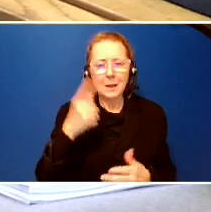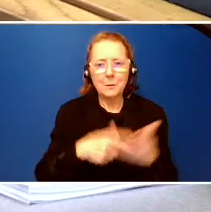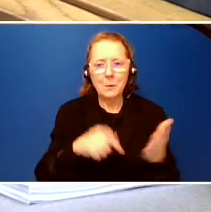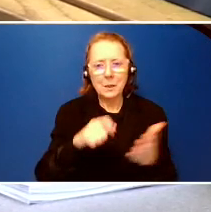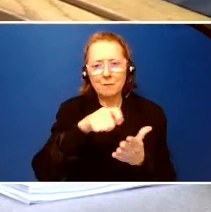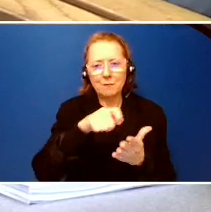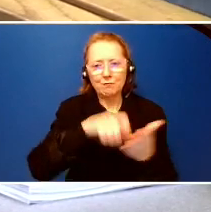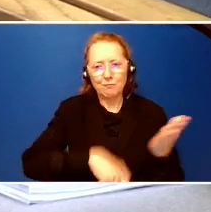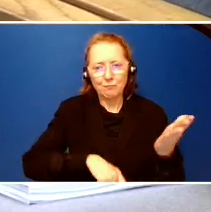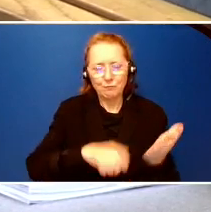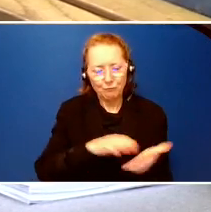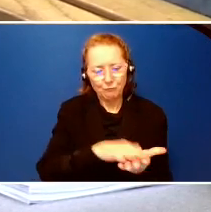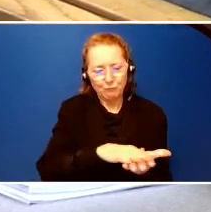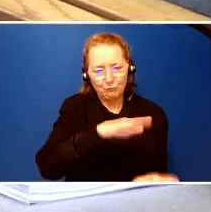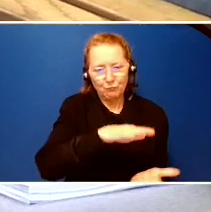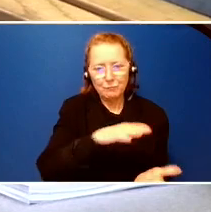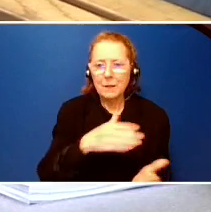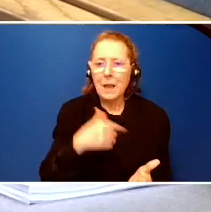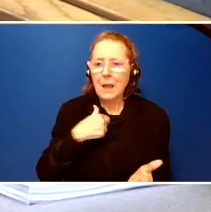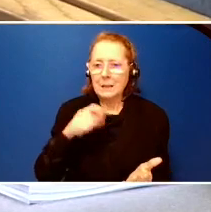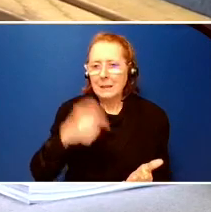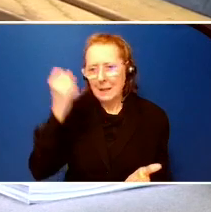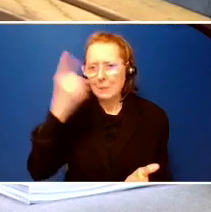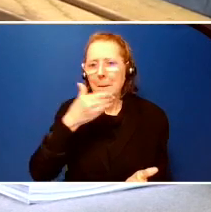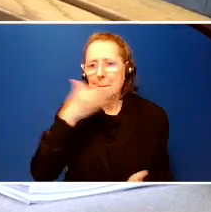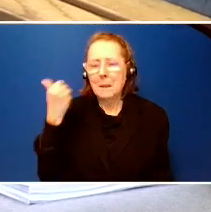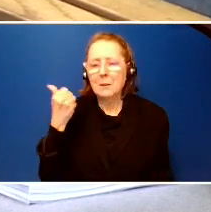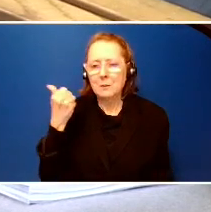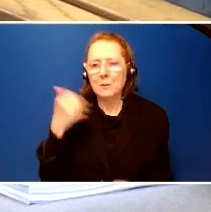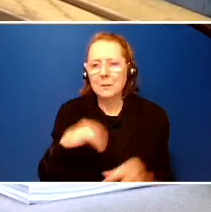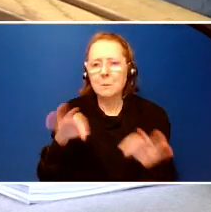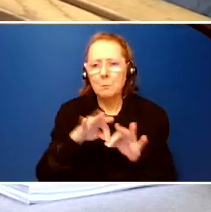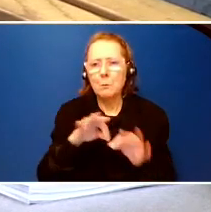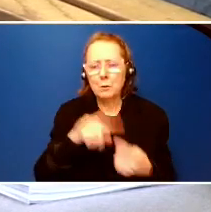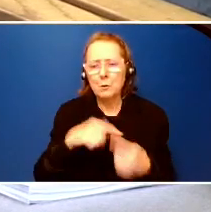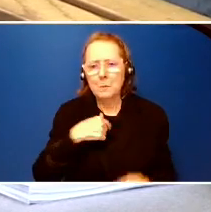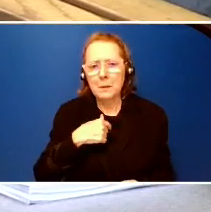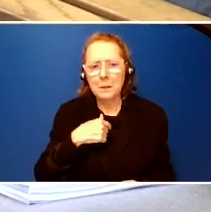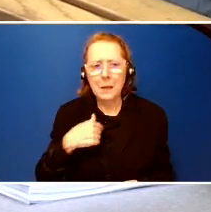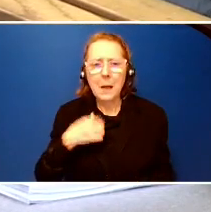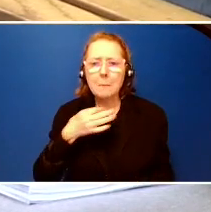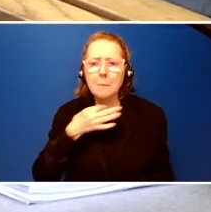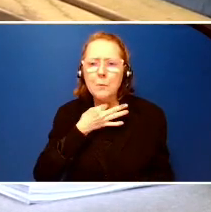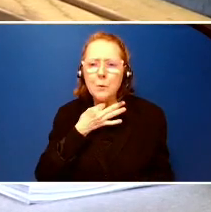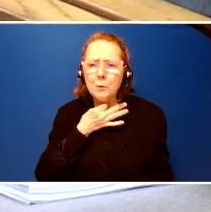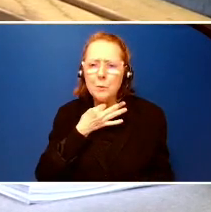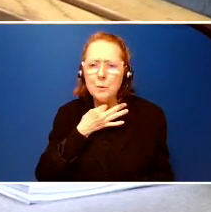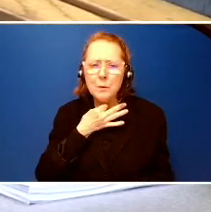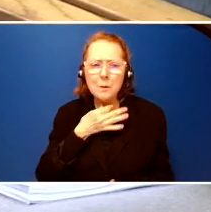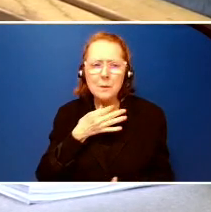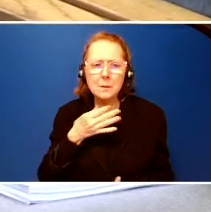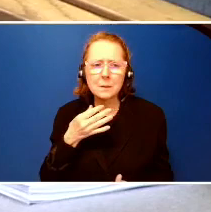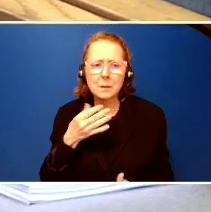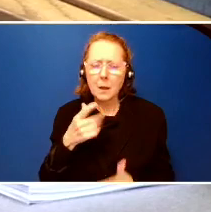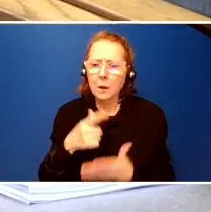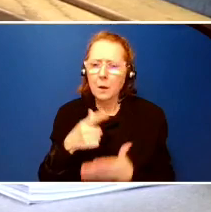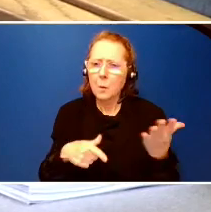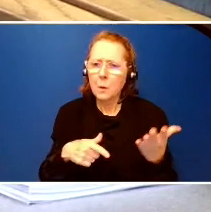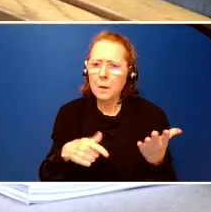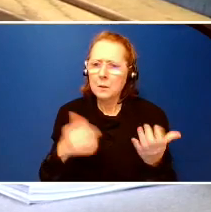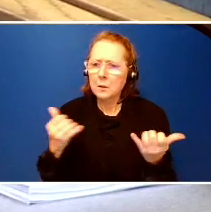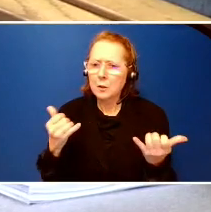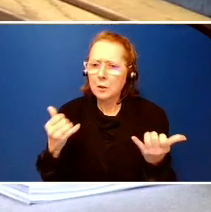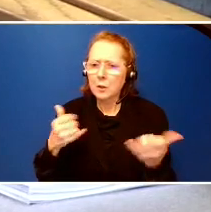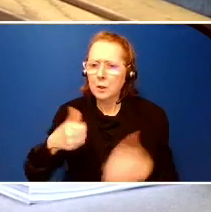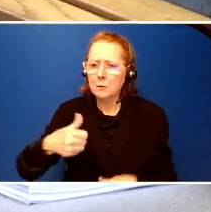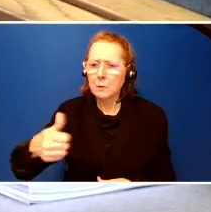motion better is important to me. I am curious, what is the current